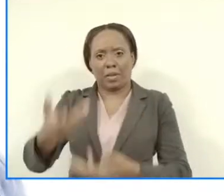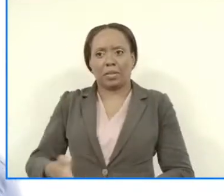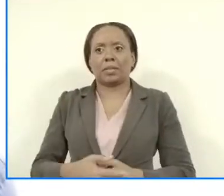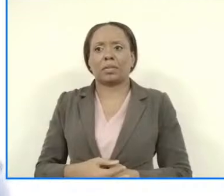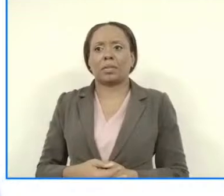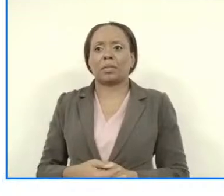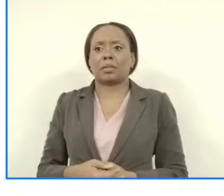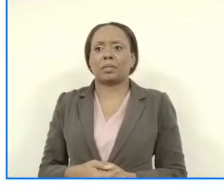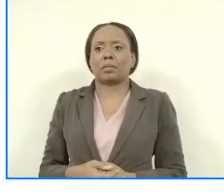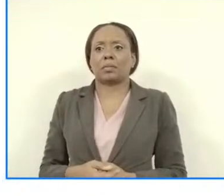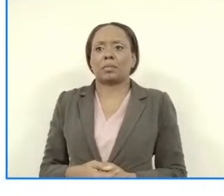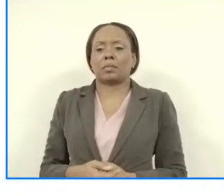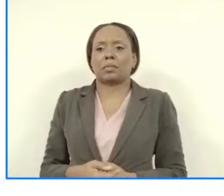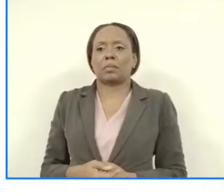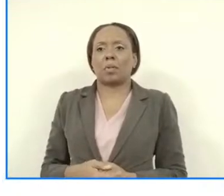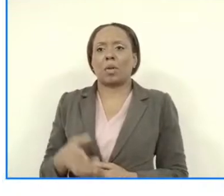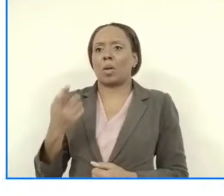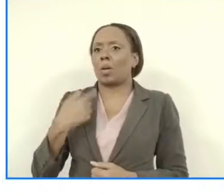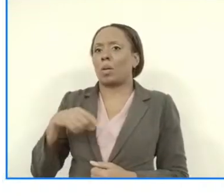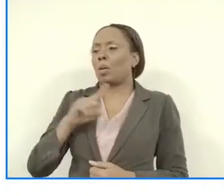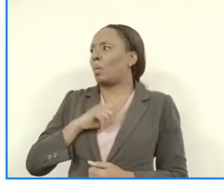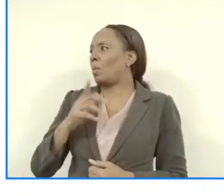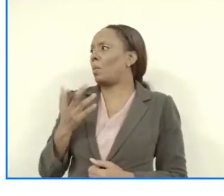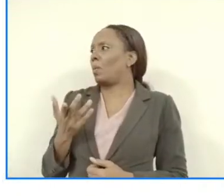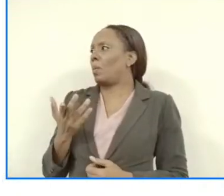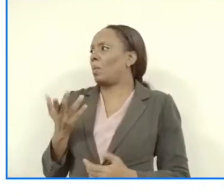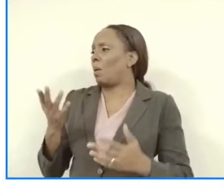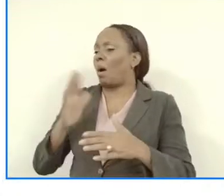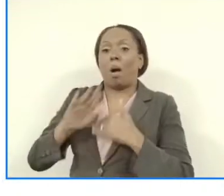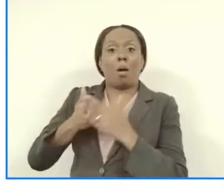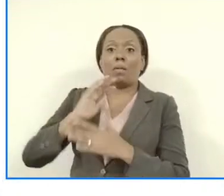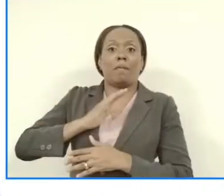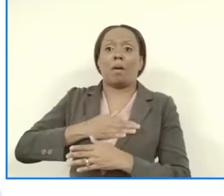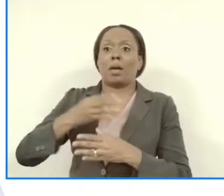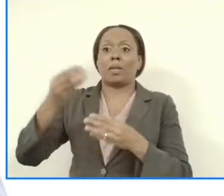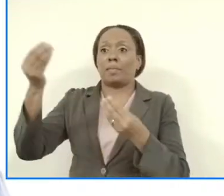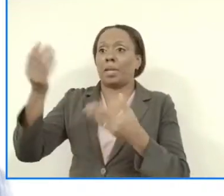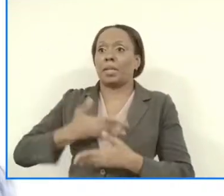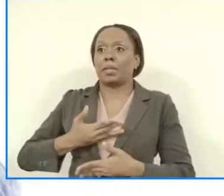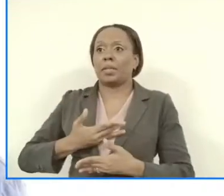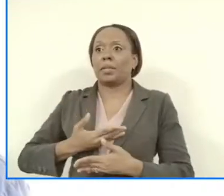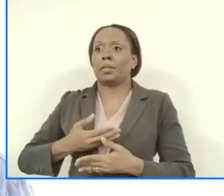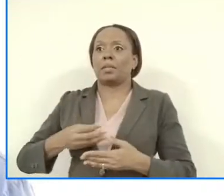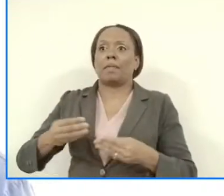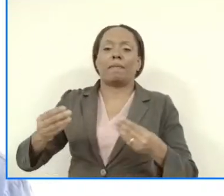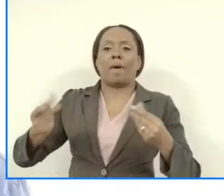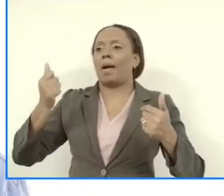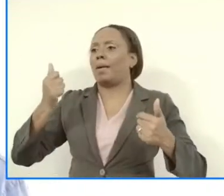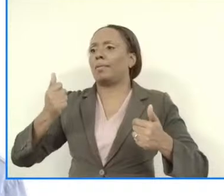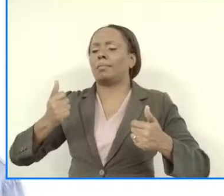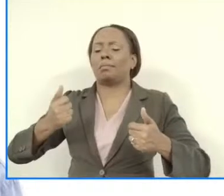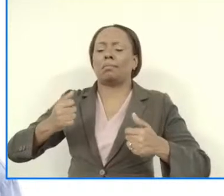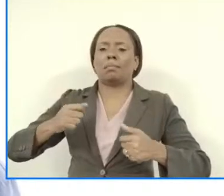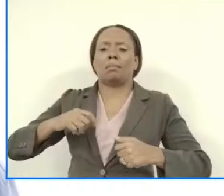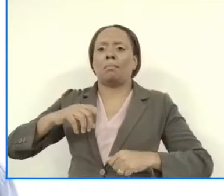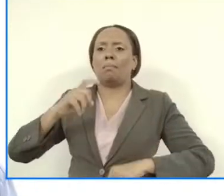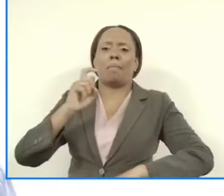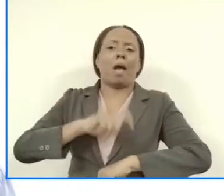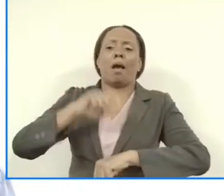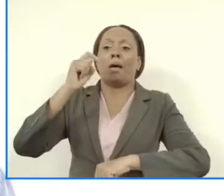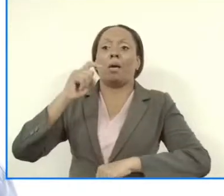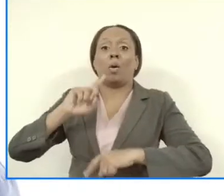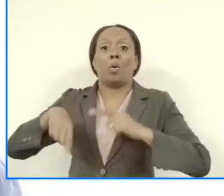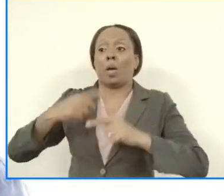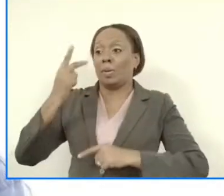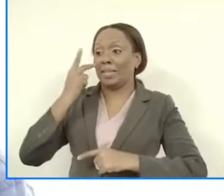particular instance, we hid nothing from anybody. Barbados got its information in real time as things developed on the satellite